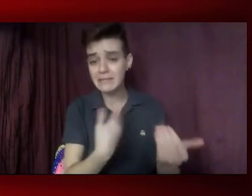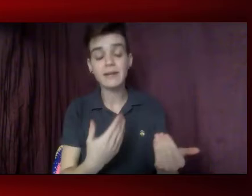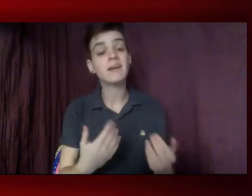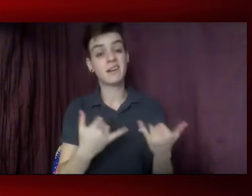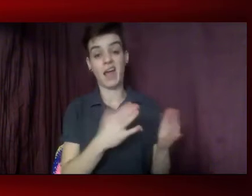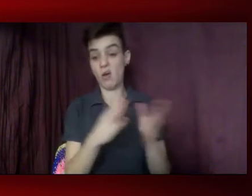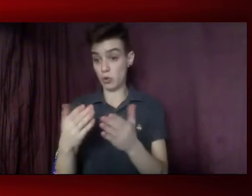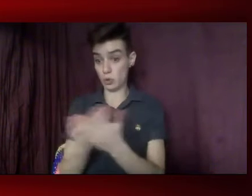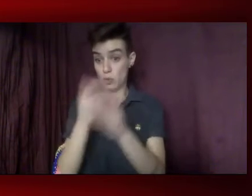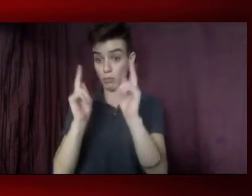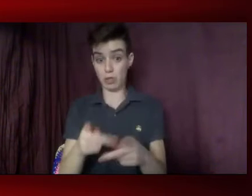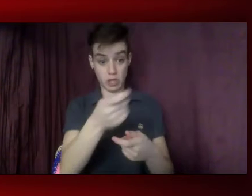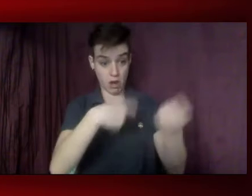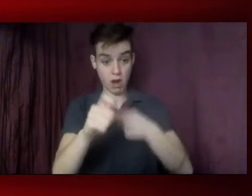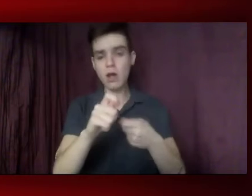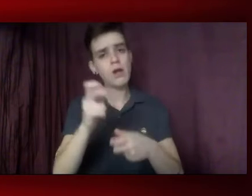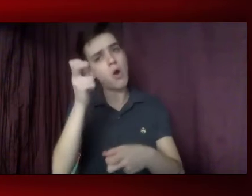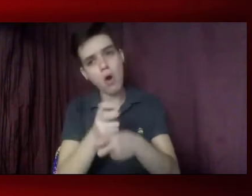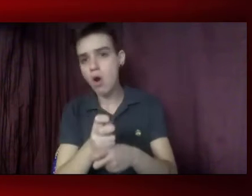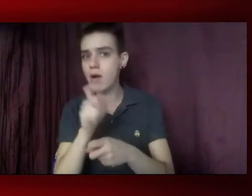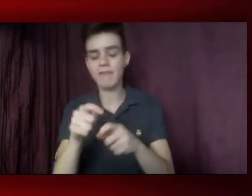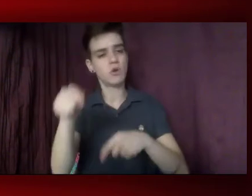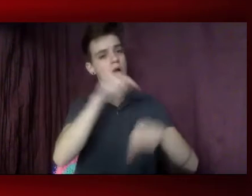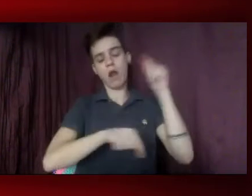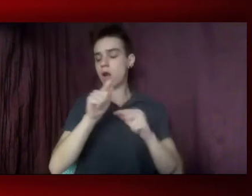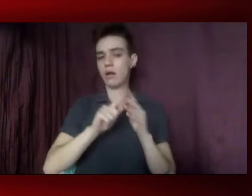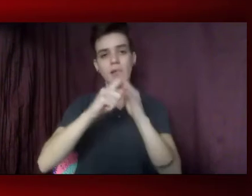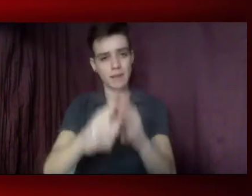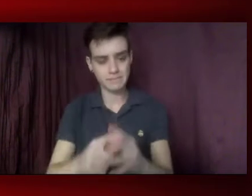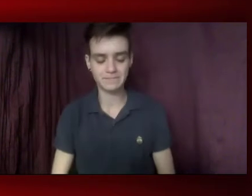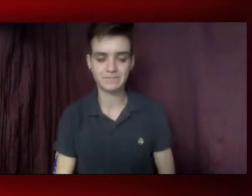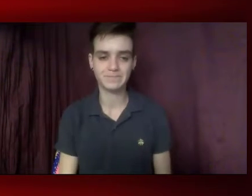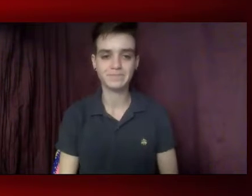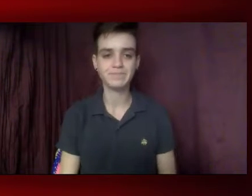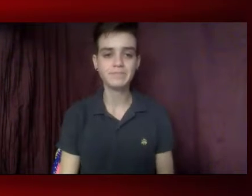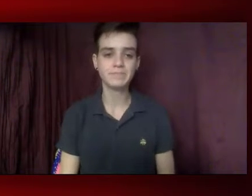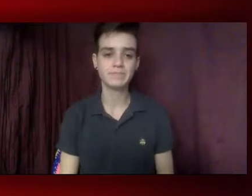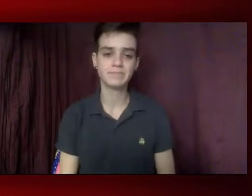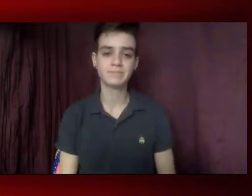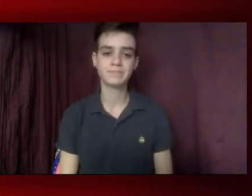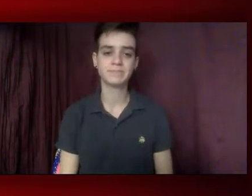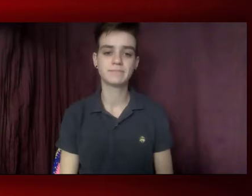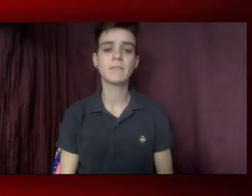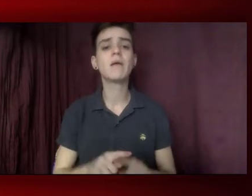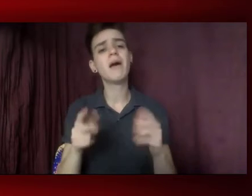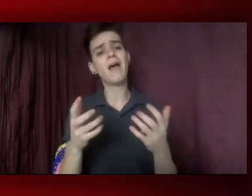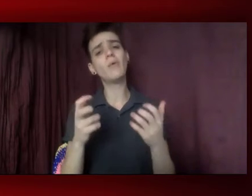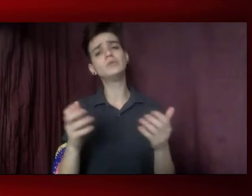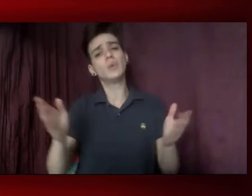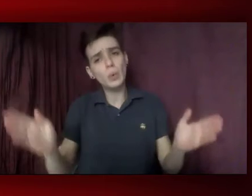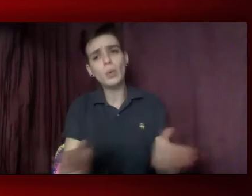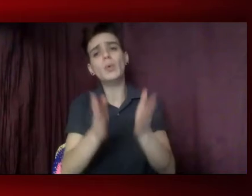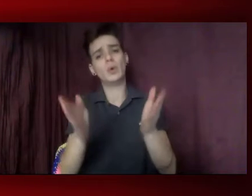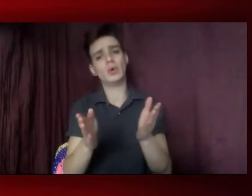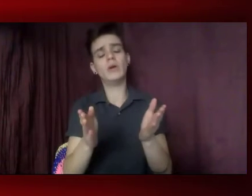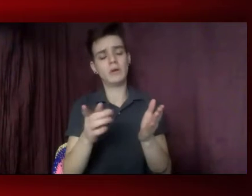got somebody who doesn't know anything about anything. But I want to encourage you to reset yourself